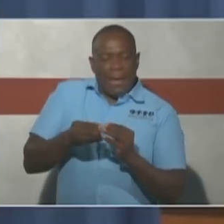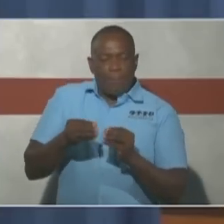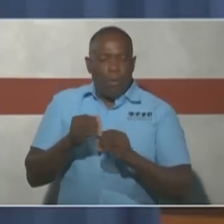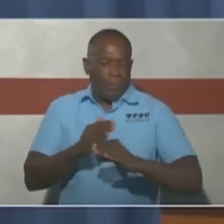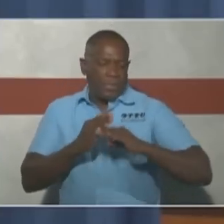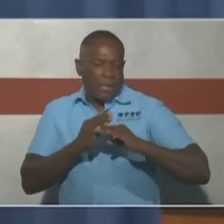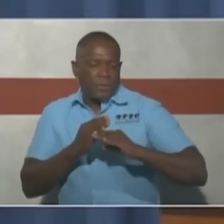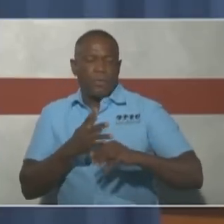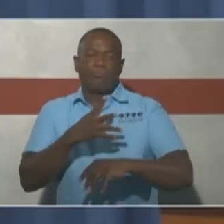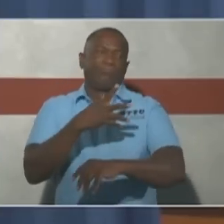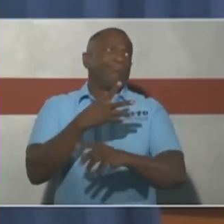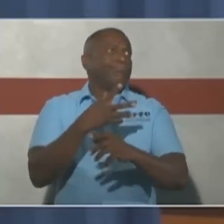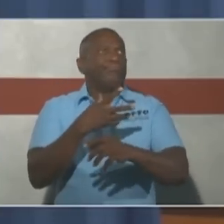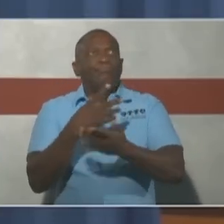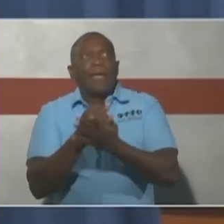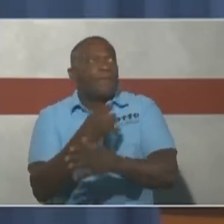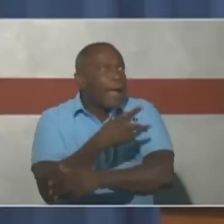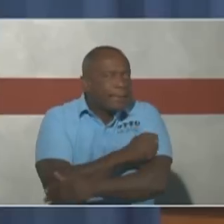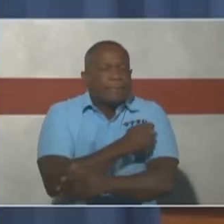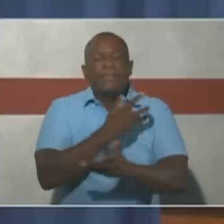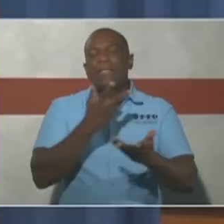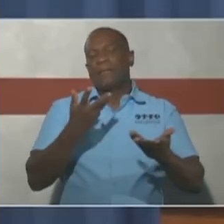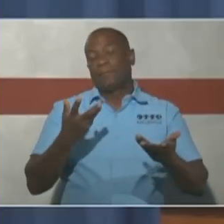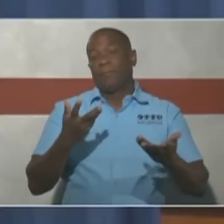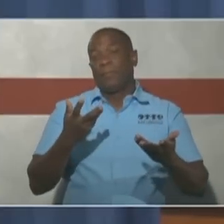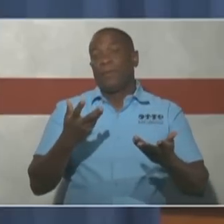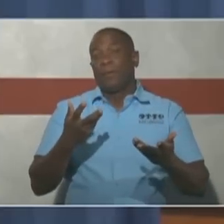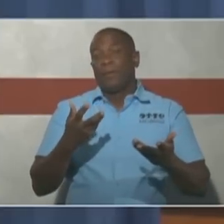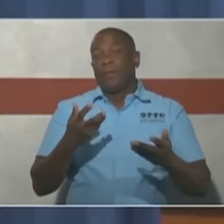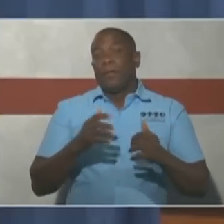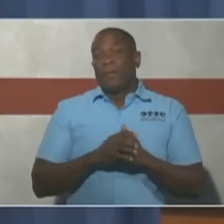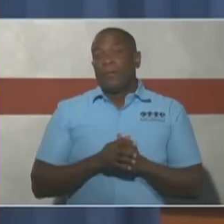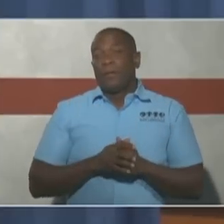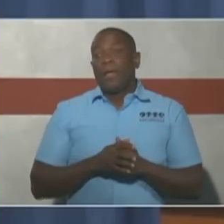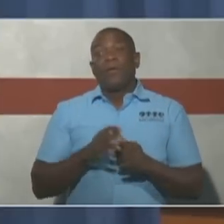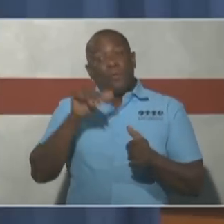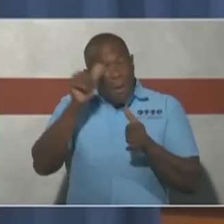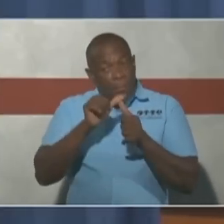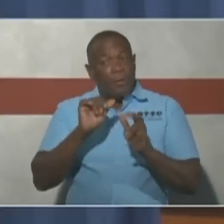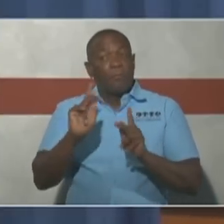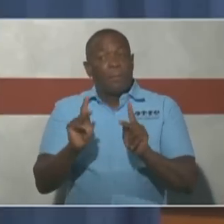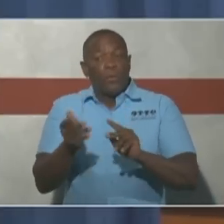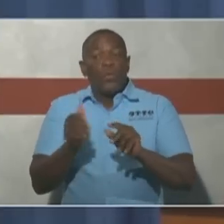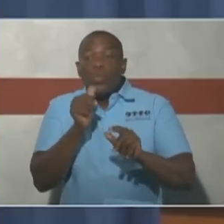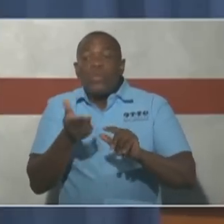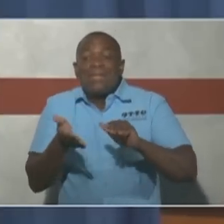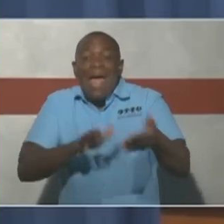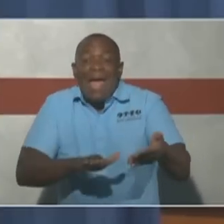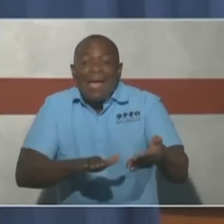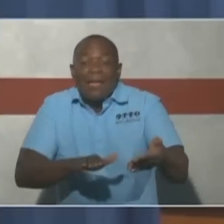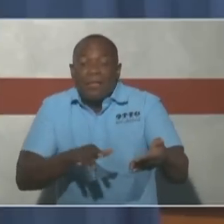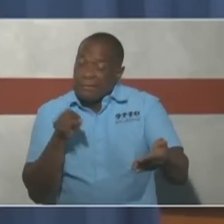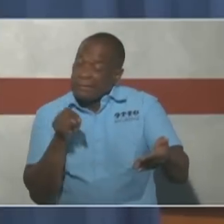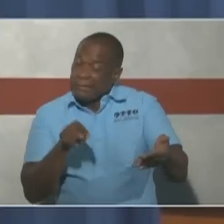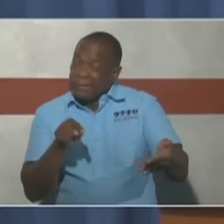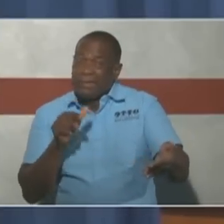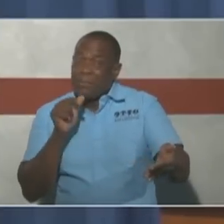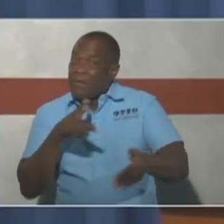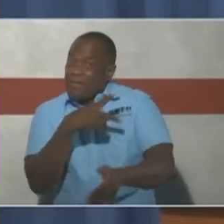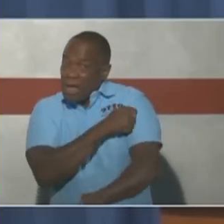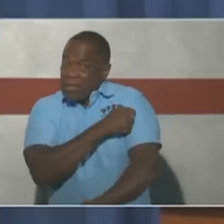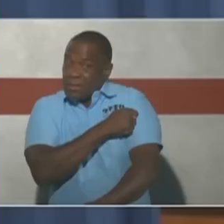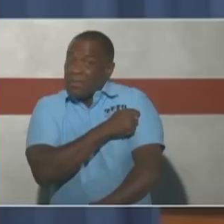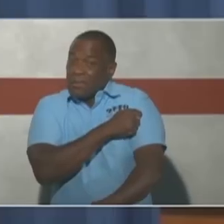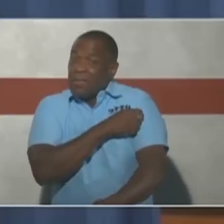2 weeks in the absence of enhanced personal precautions. So again, we are